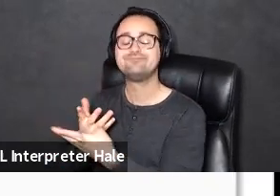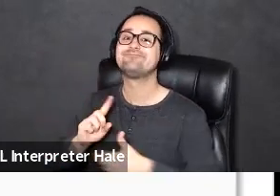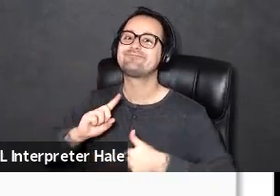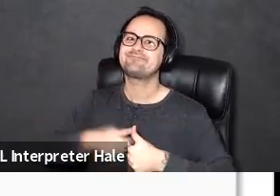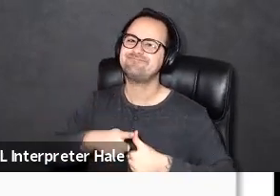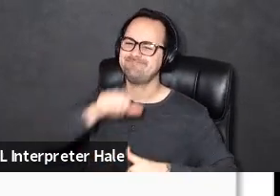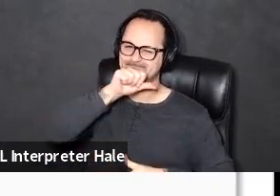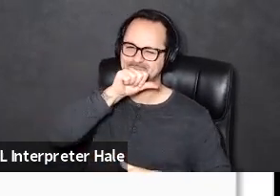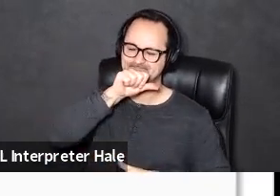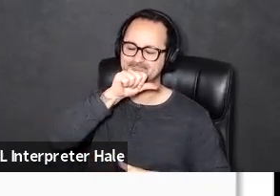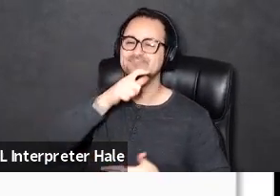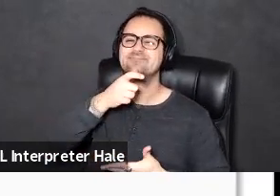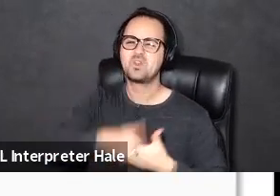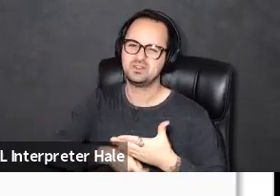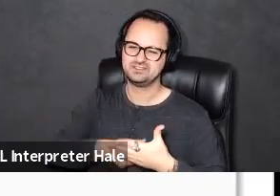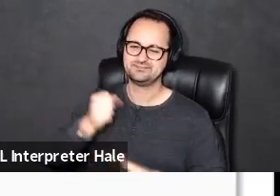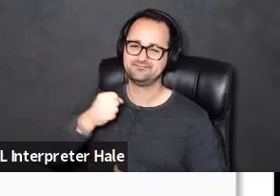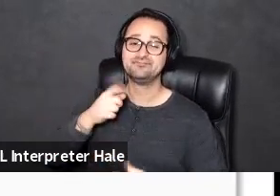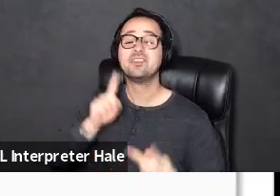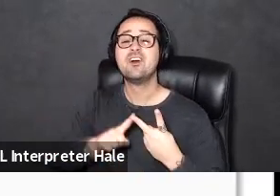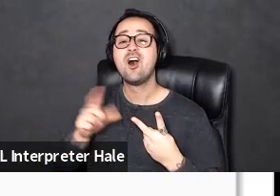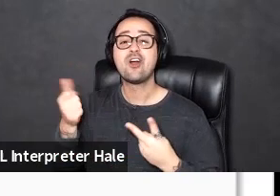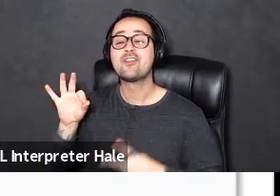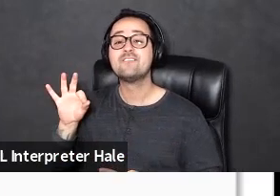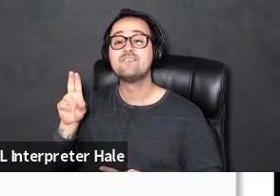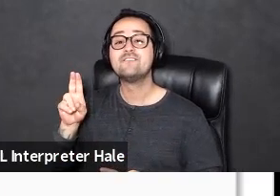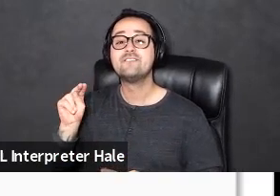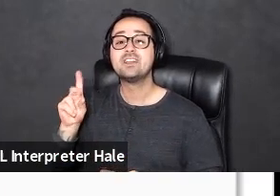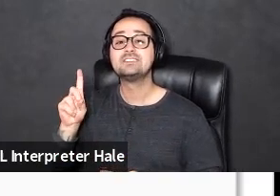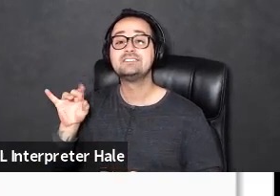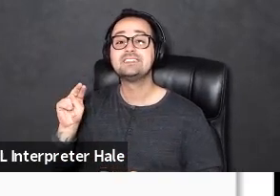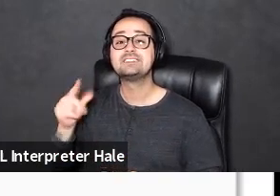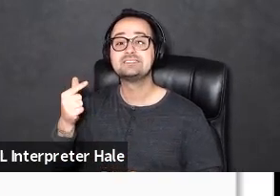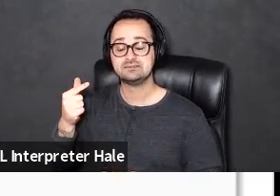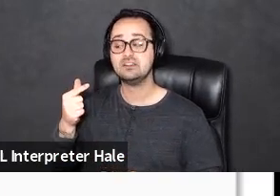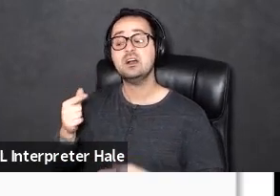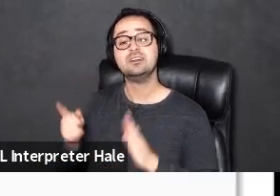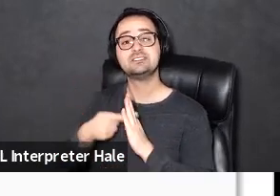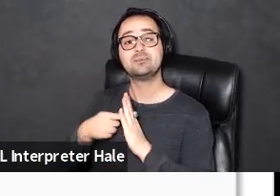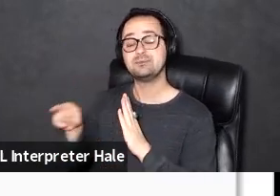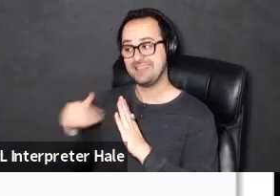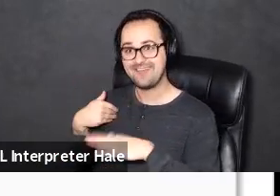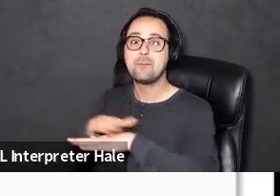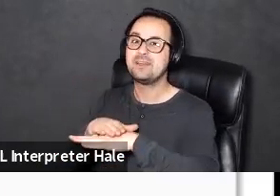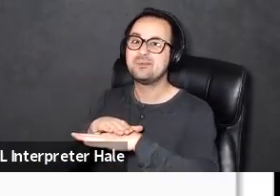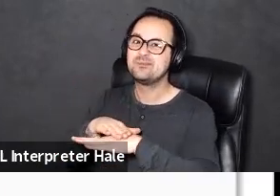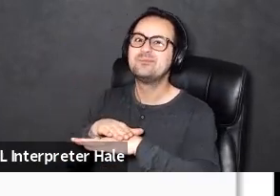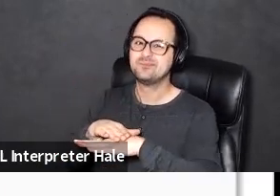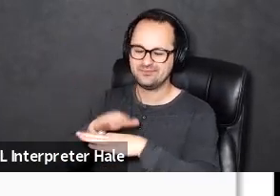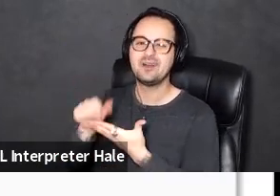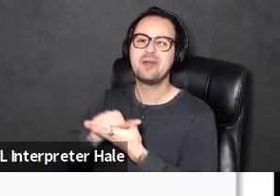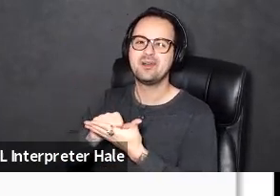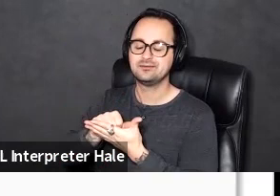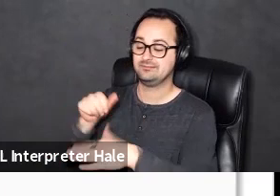stumbling block. Cost is a factor. The other is funding. A lot of times, some of them have a minimum funding amount so that you've got